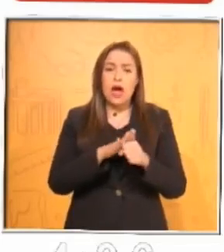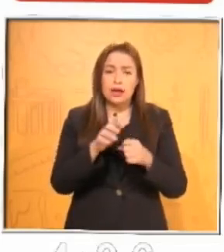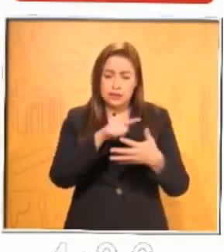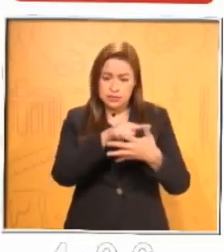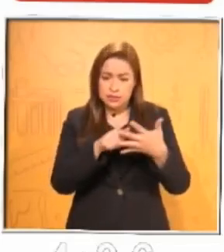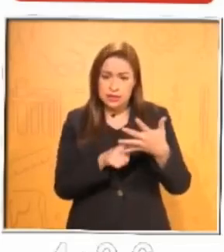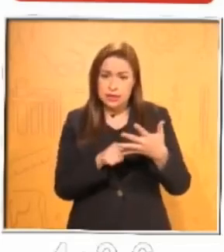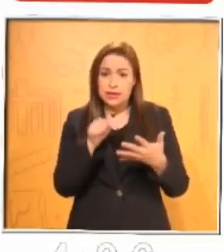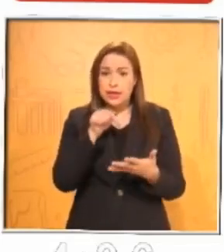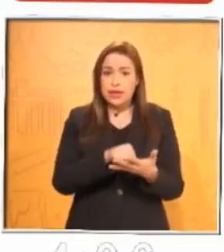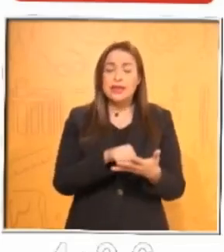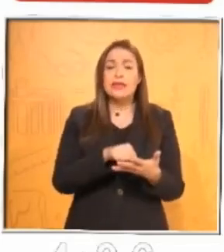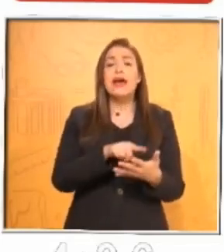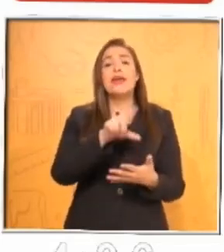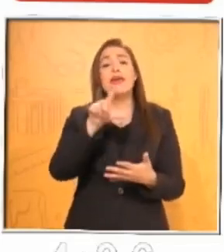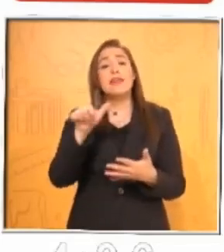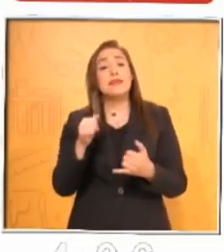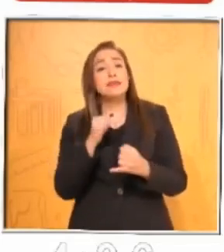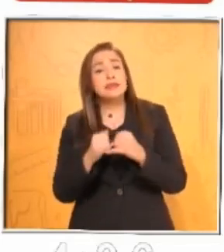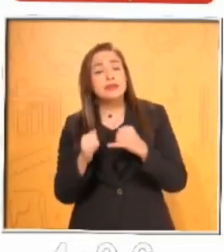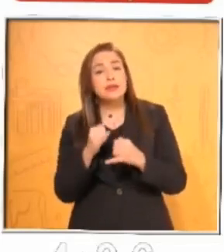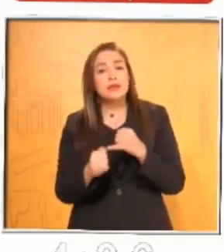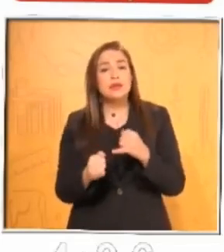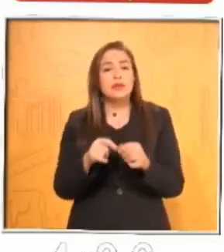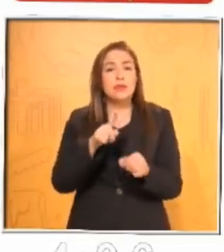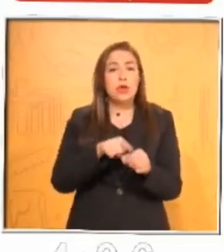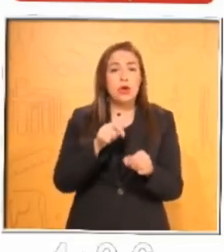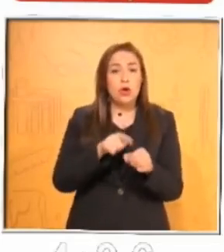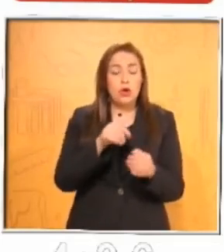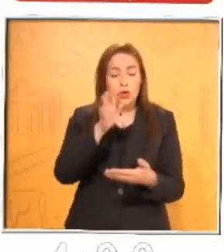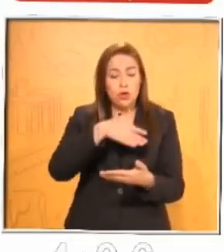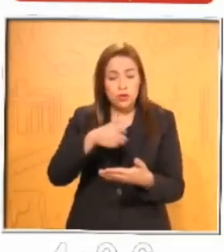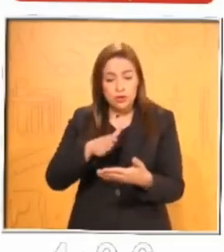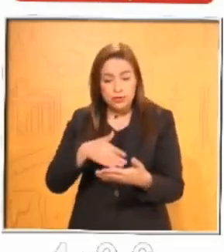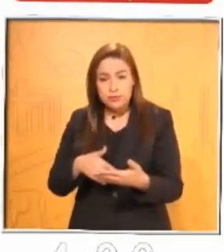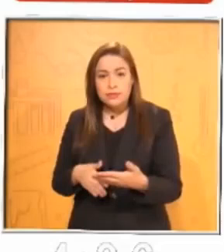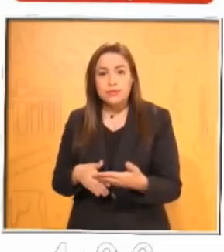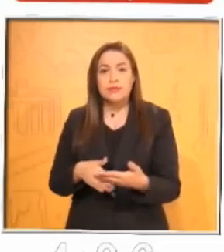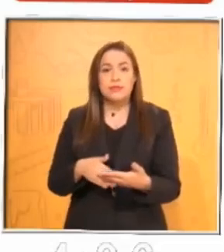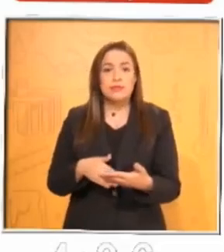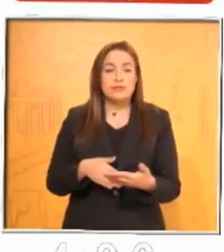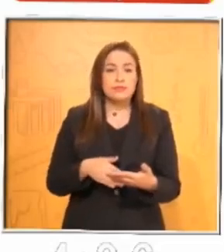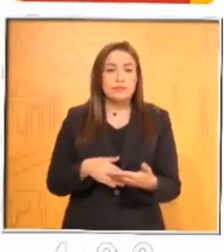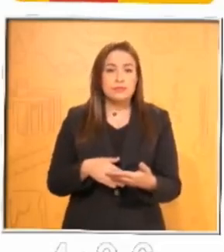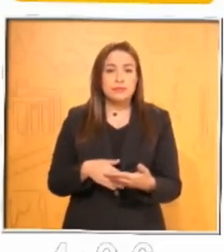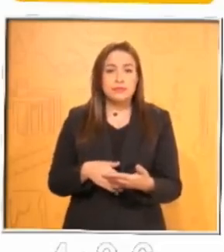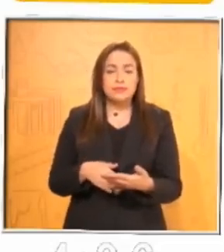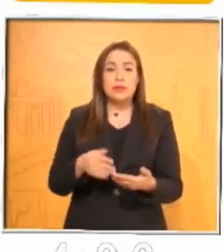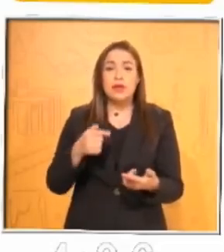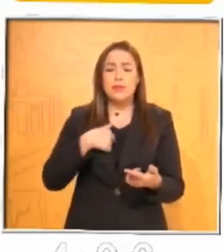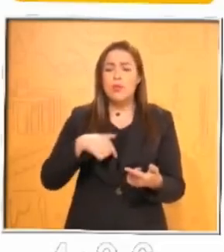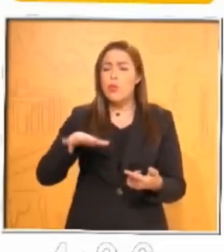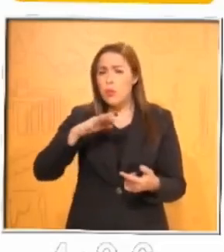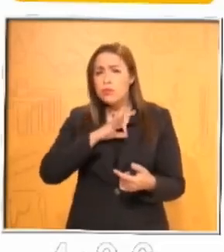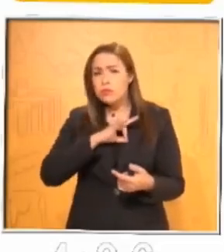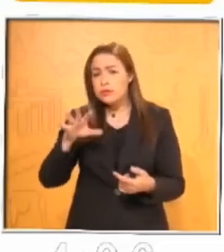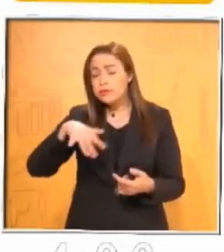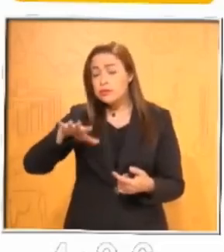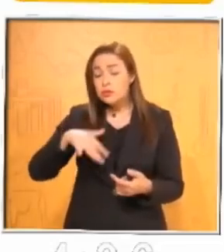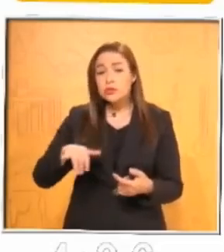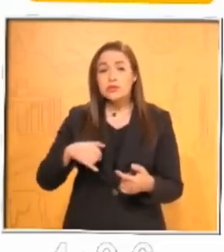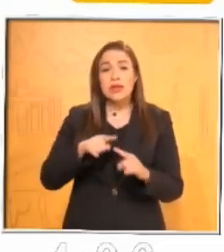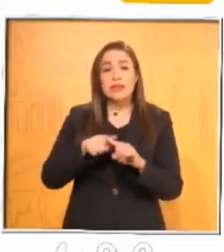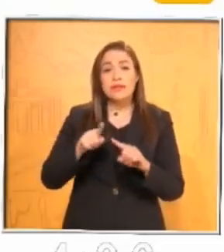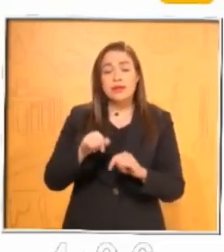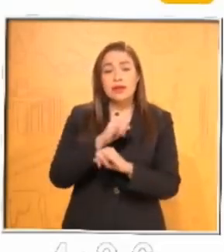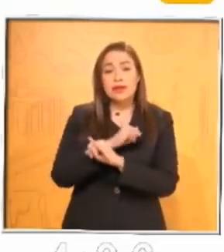and color it. At the end, you're going to write some information about your favorite comic strip. What